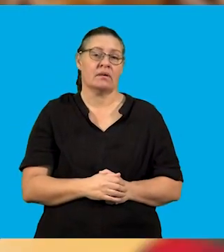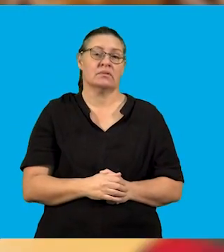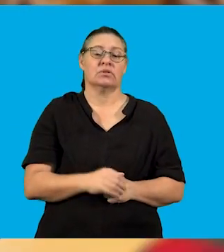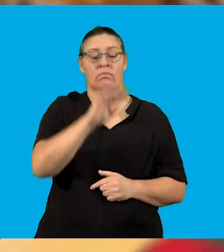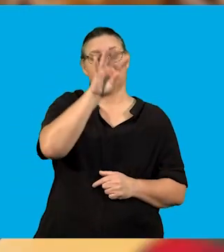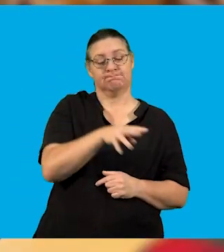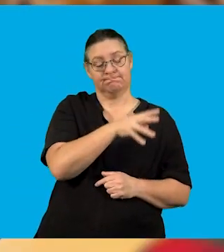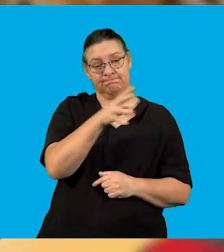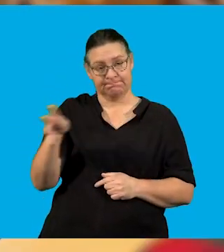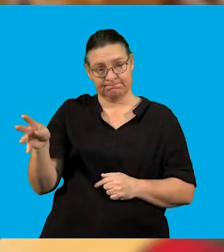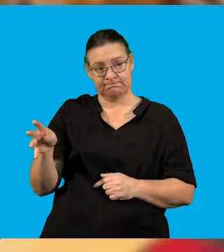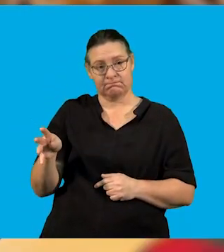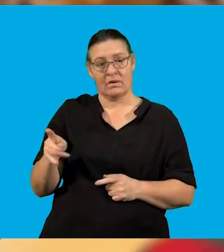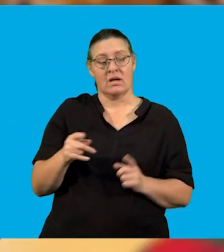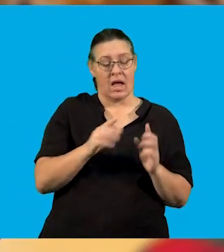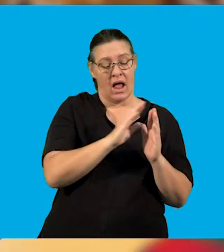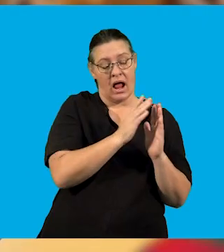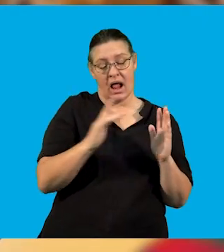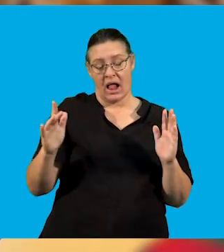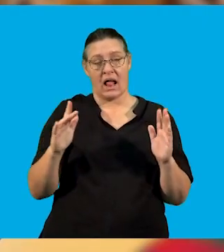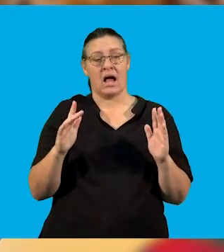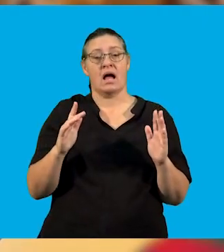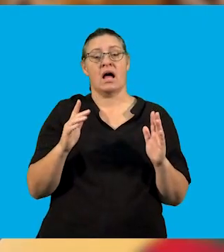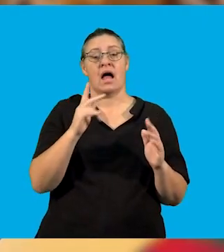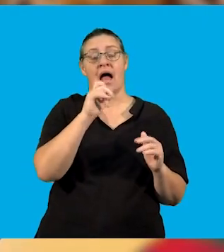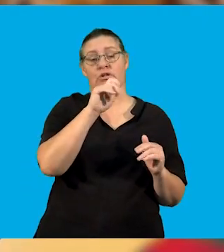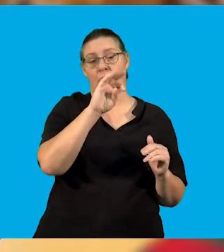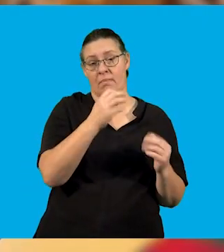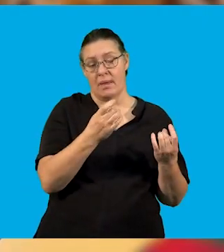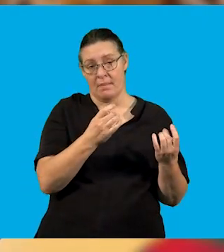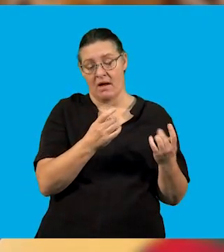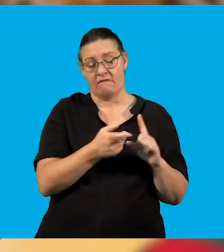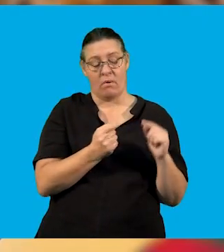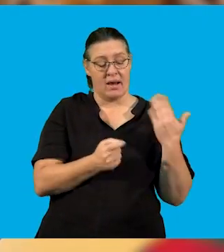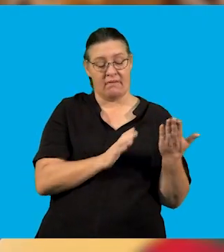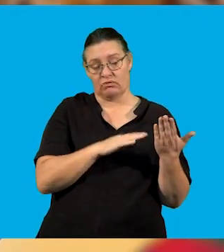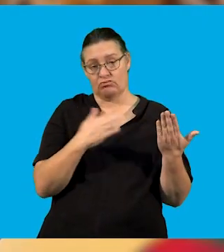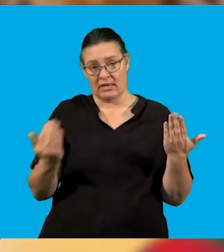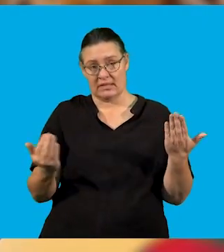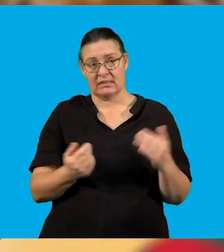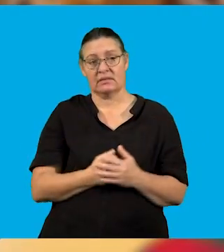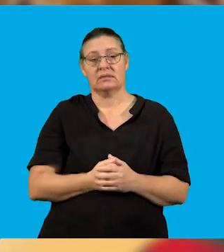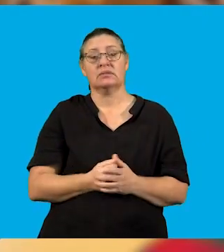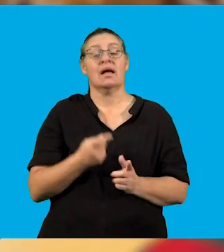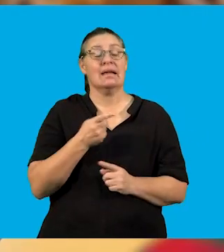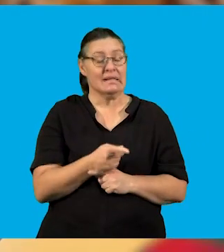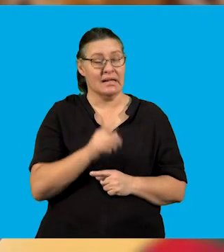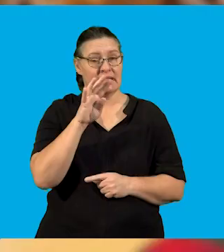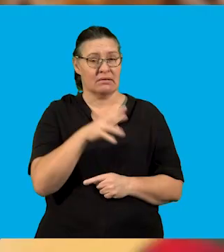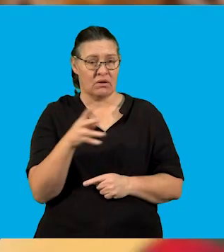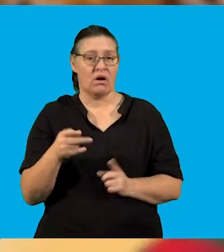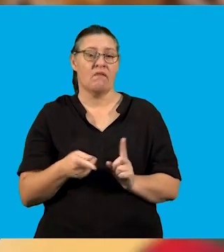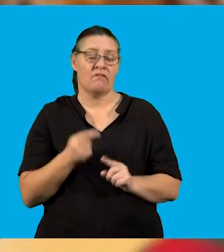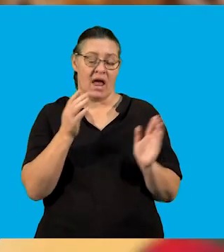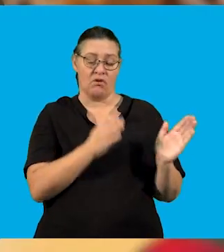a periodic table is arranged in increasing atomic number as you're moving from left to right, and then those particular elements in the periodic table